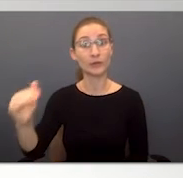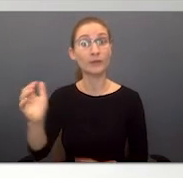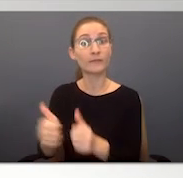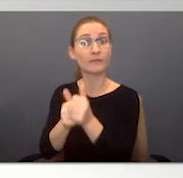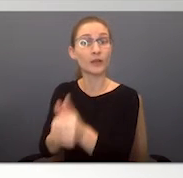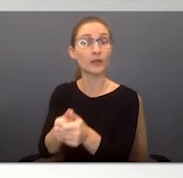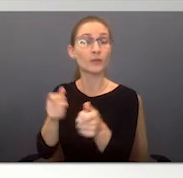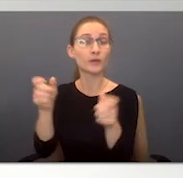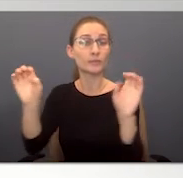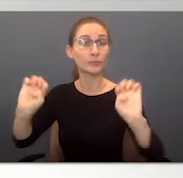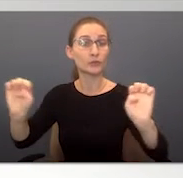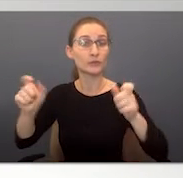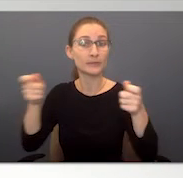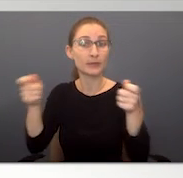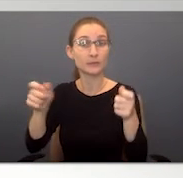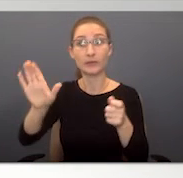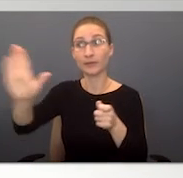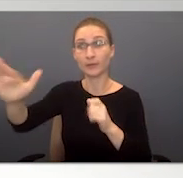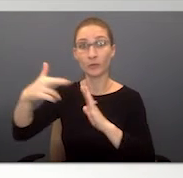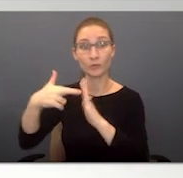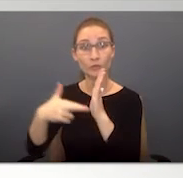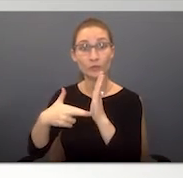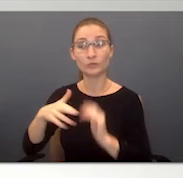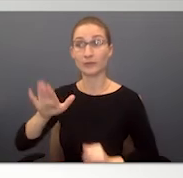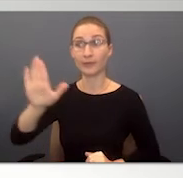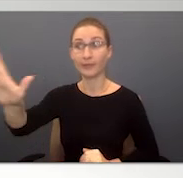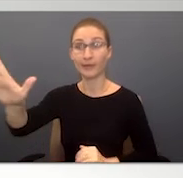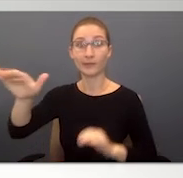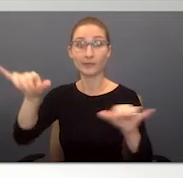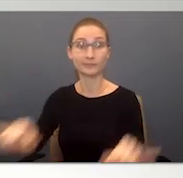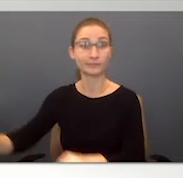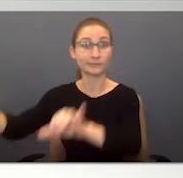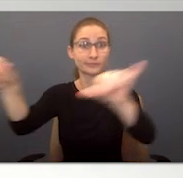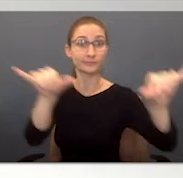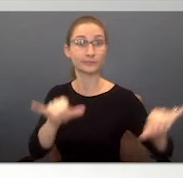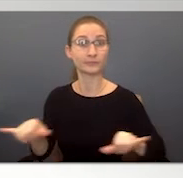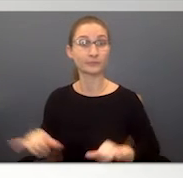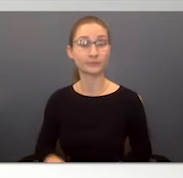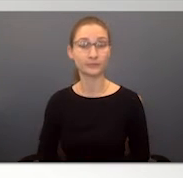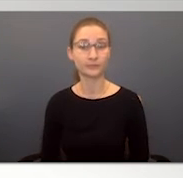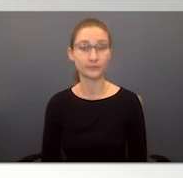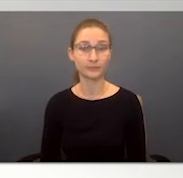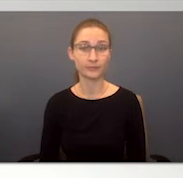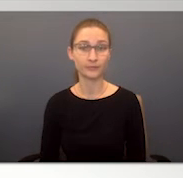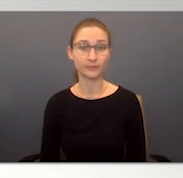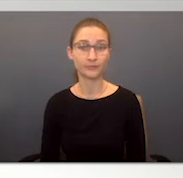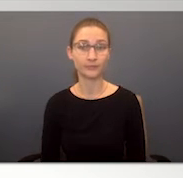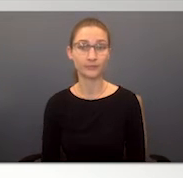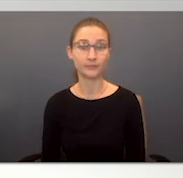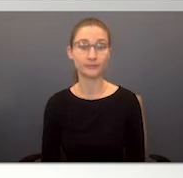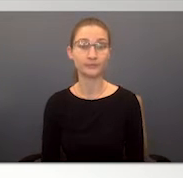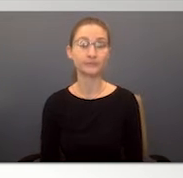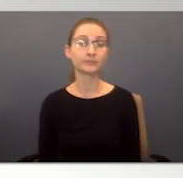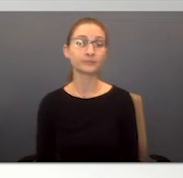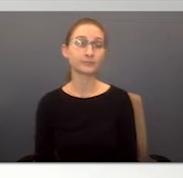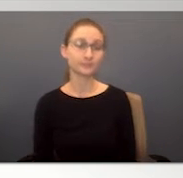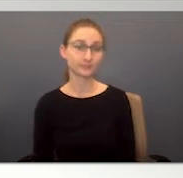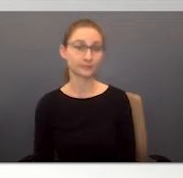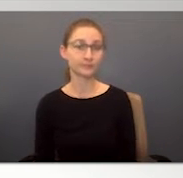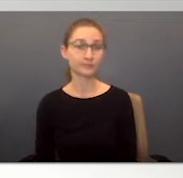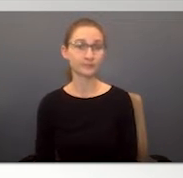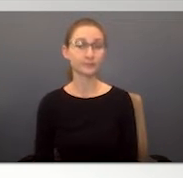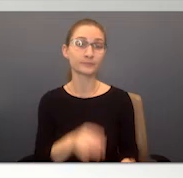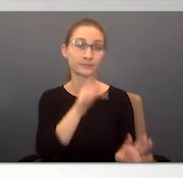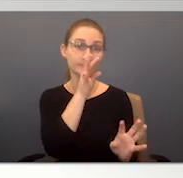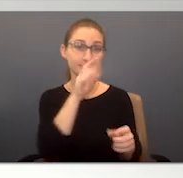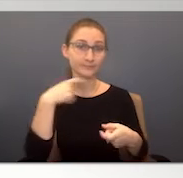Entonces, en español, ¿qué tenemos que hacer? Tenemos que tener alimentos en lata, tenemos que tener agua